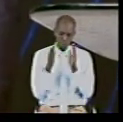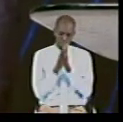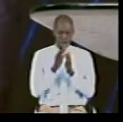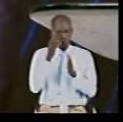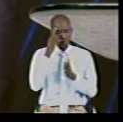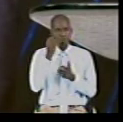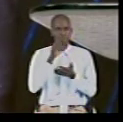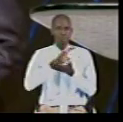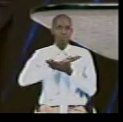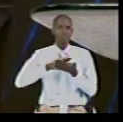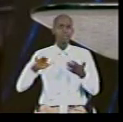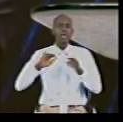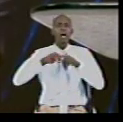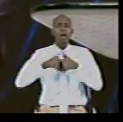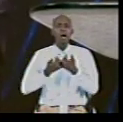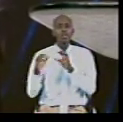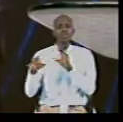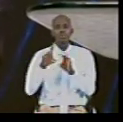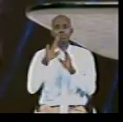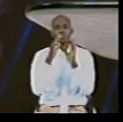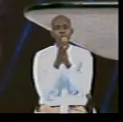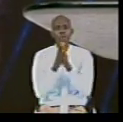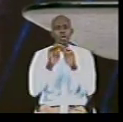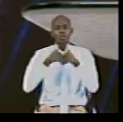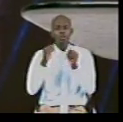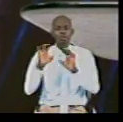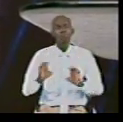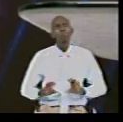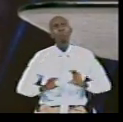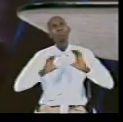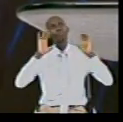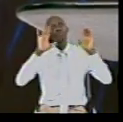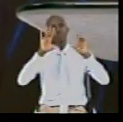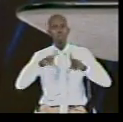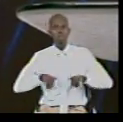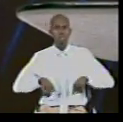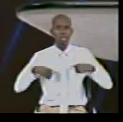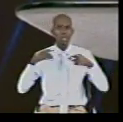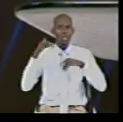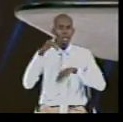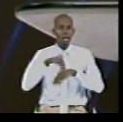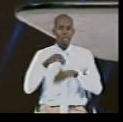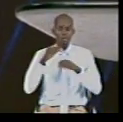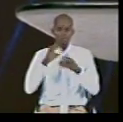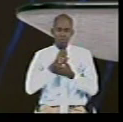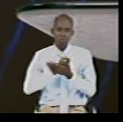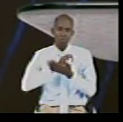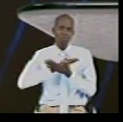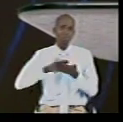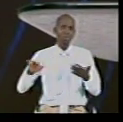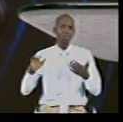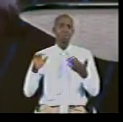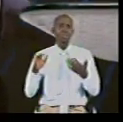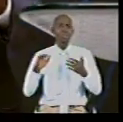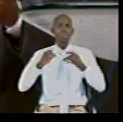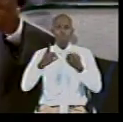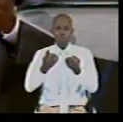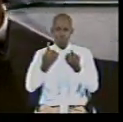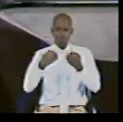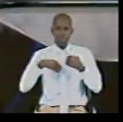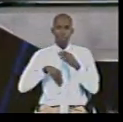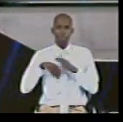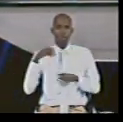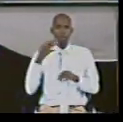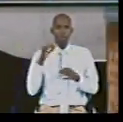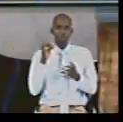you pray? How did you consecrate your life at sanctification? And when you came out of that